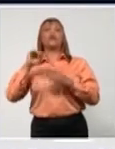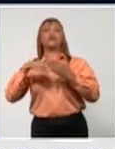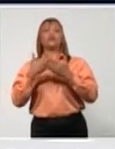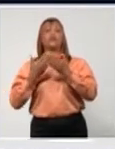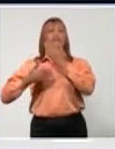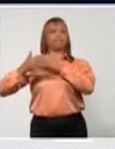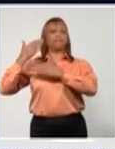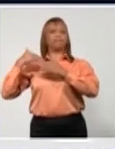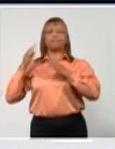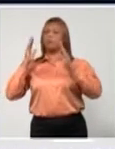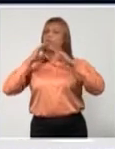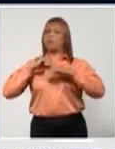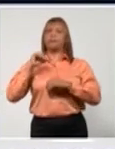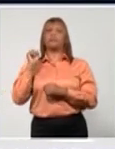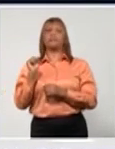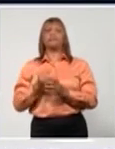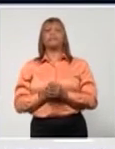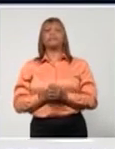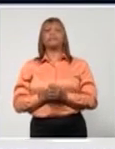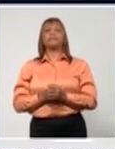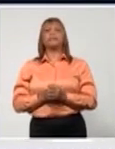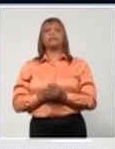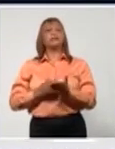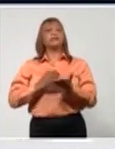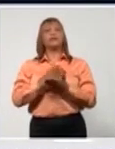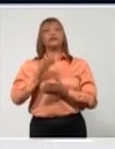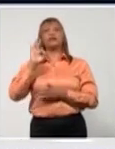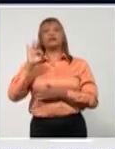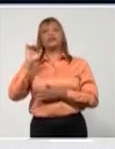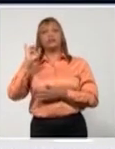This represents 2% of the total, one of the